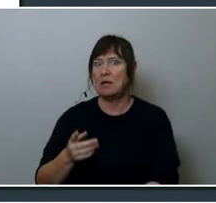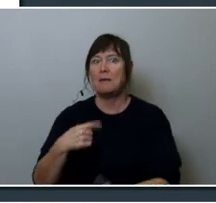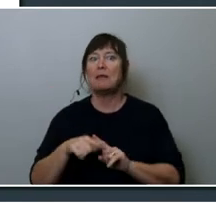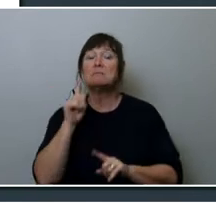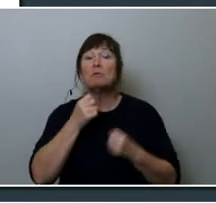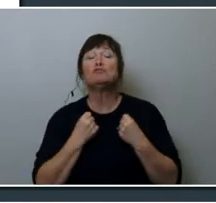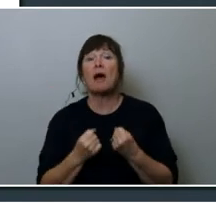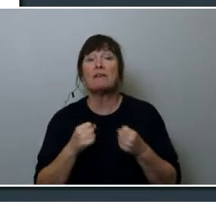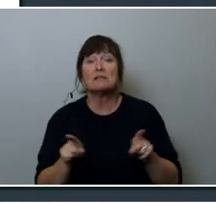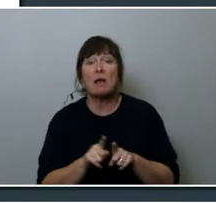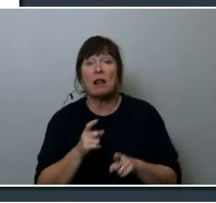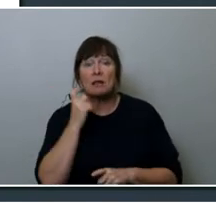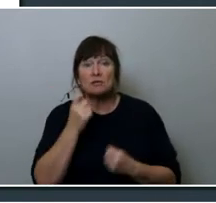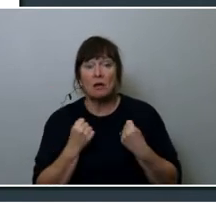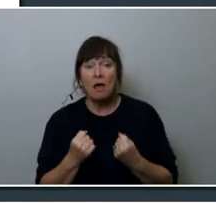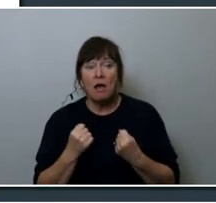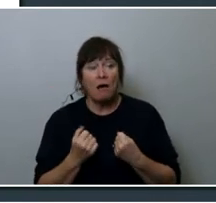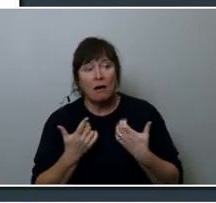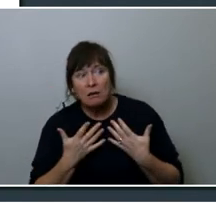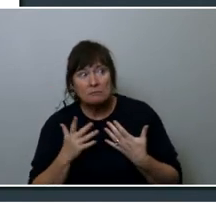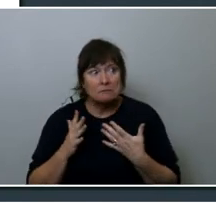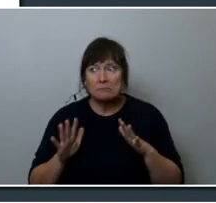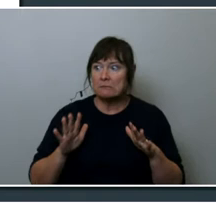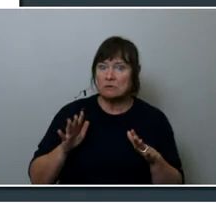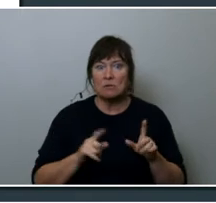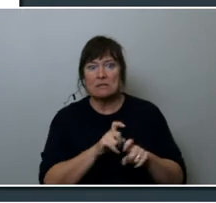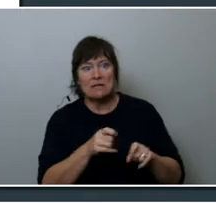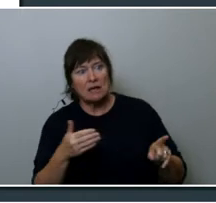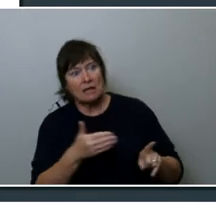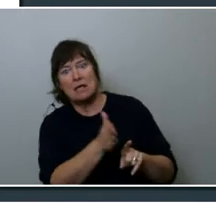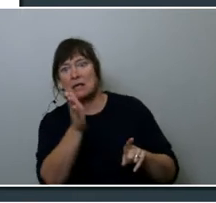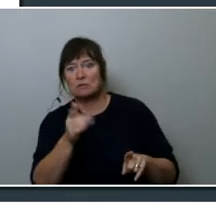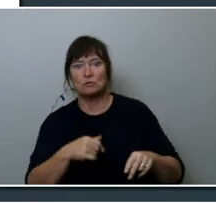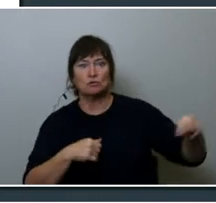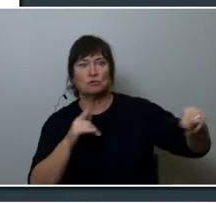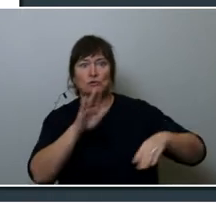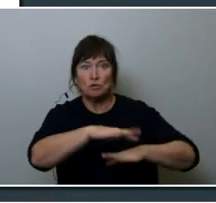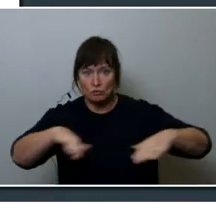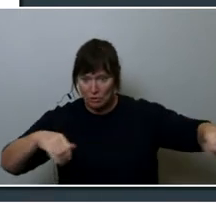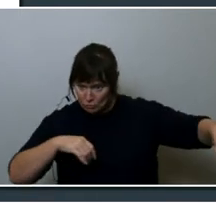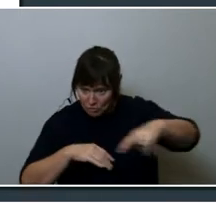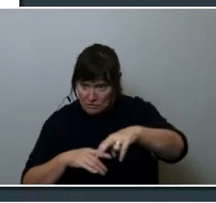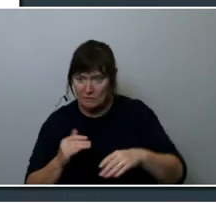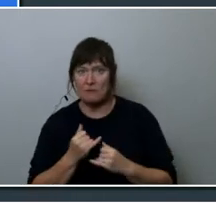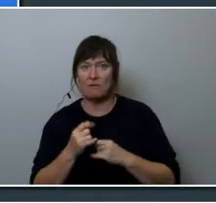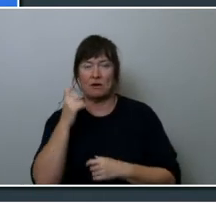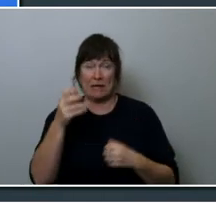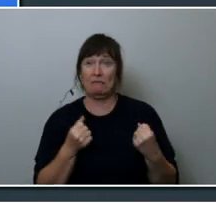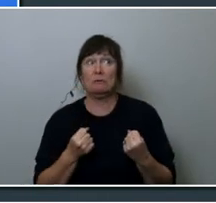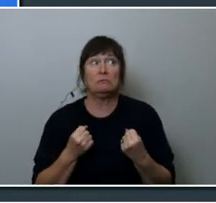drivers because they're concerned about, you know, hitting cyclists, hitting kids, so they have to really be